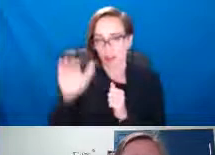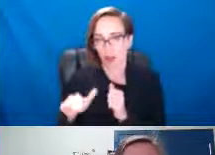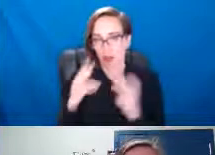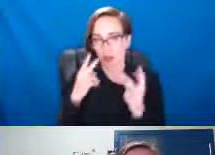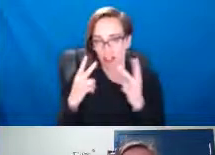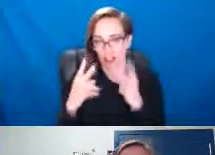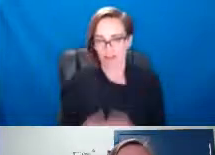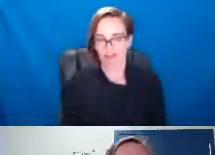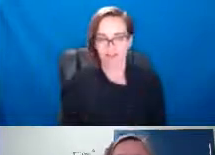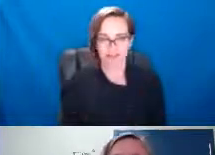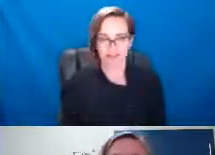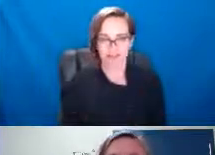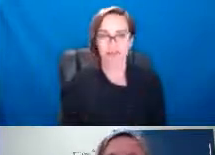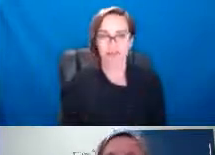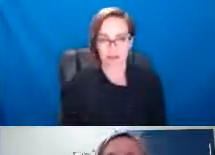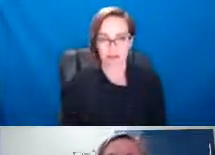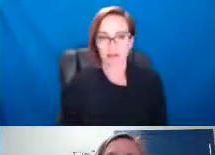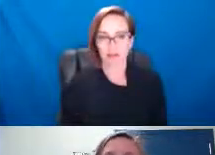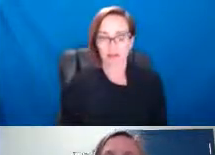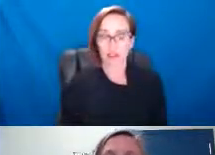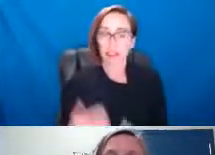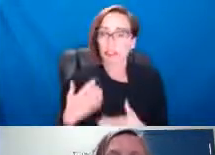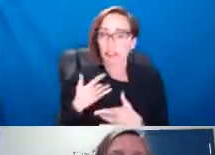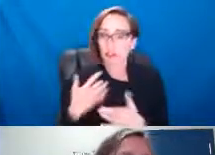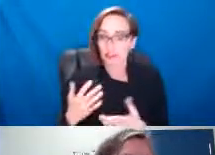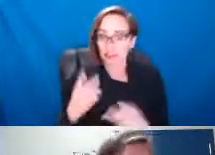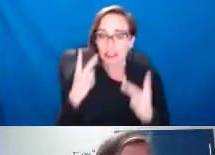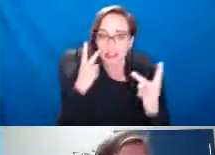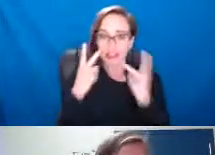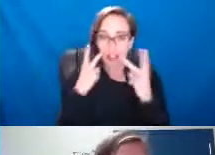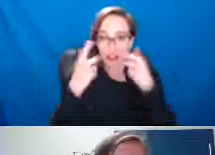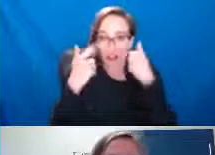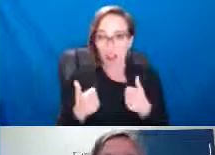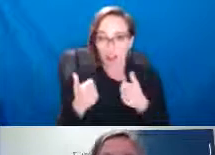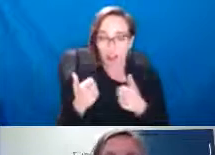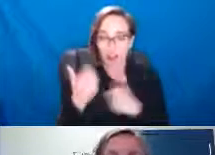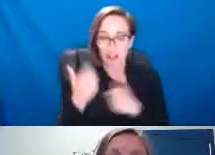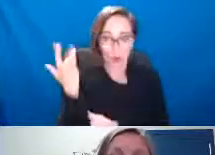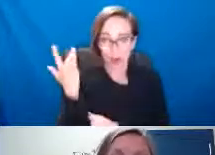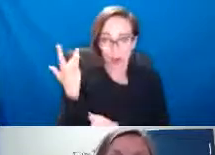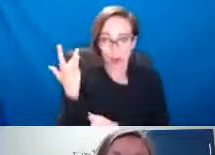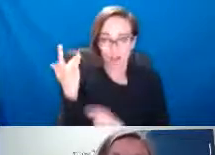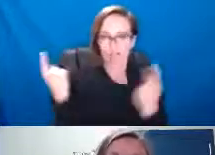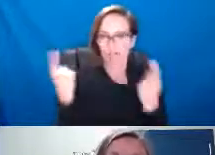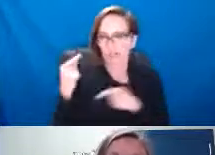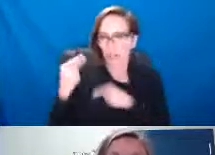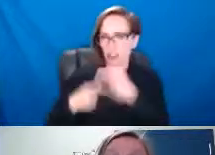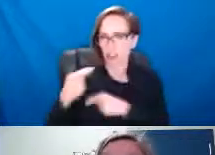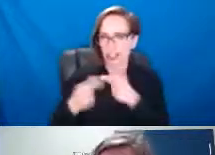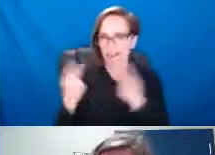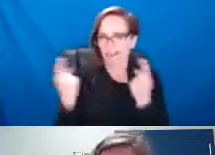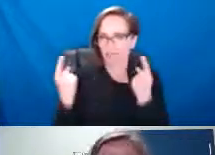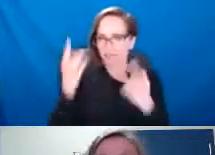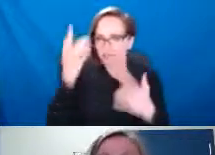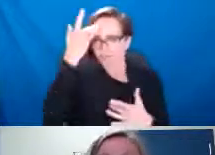And often these individuals have a vision loss due to a genetic disorder.